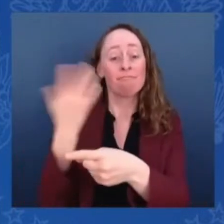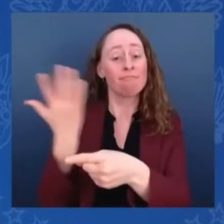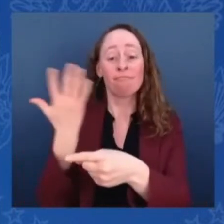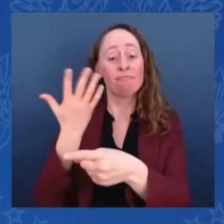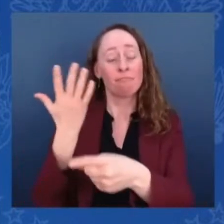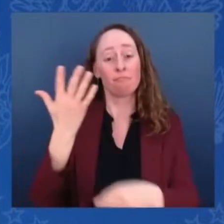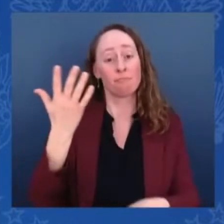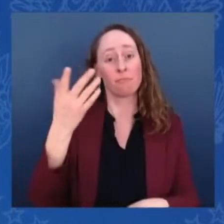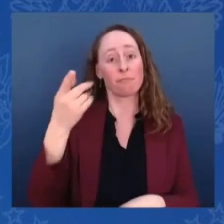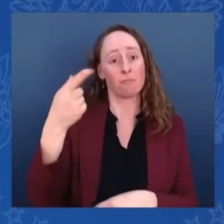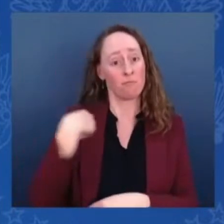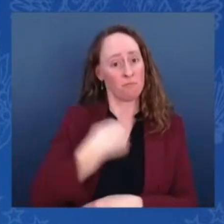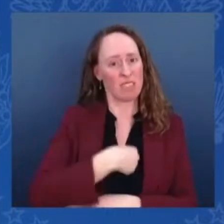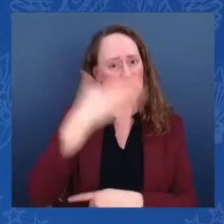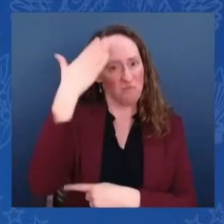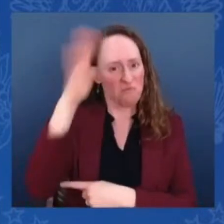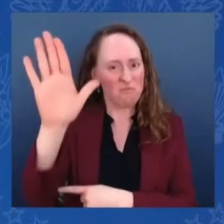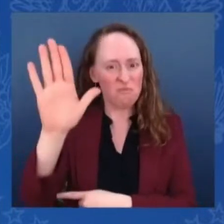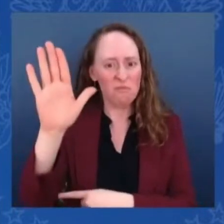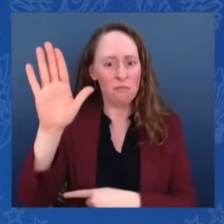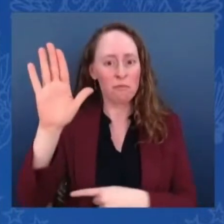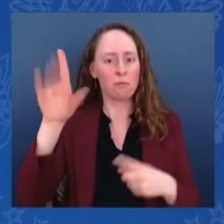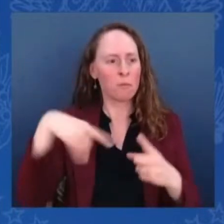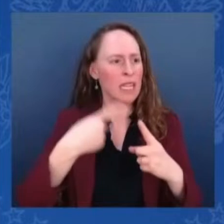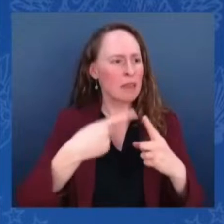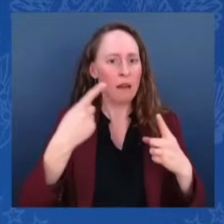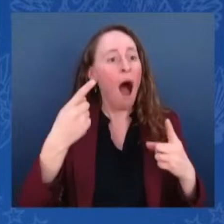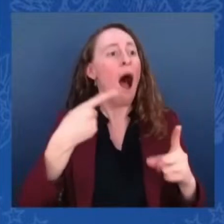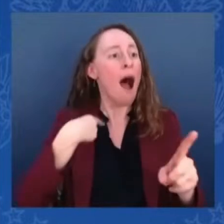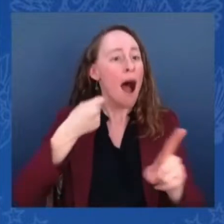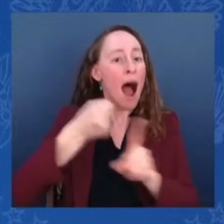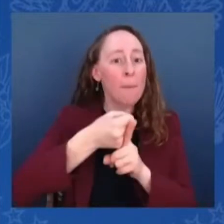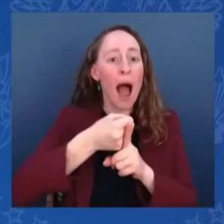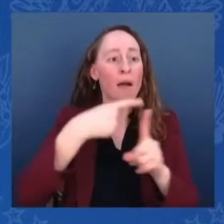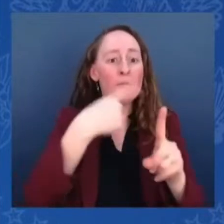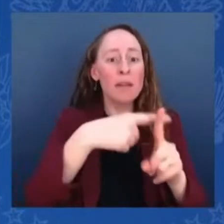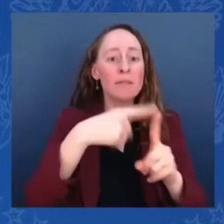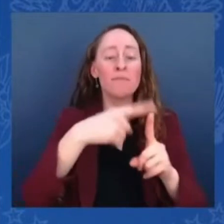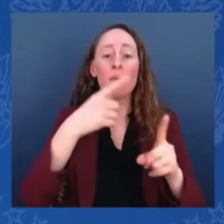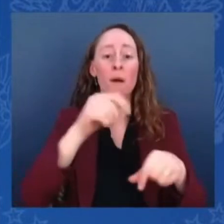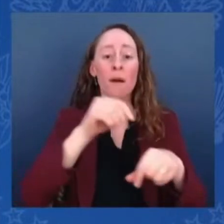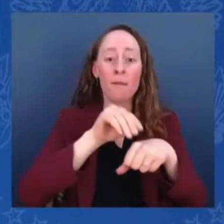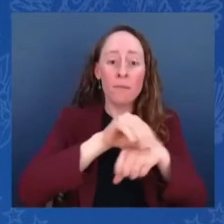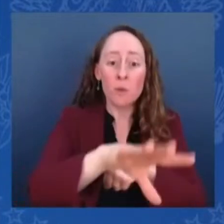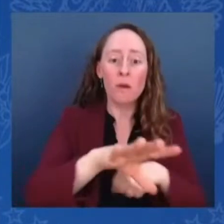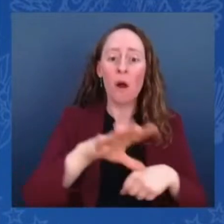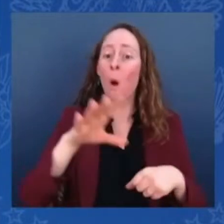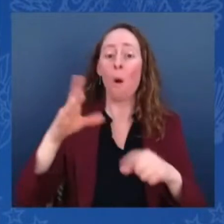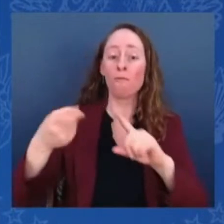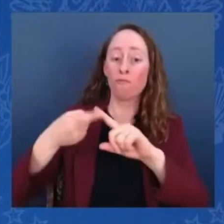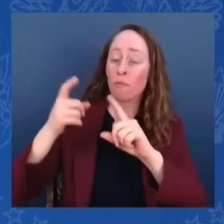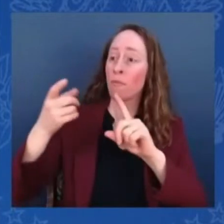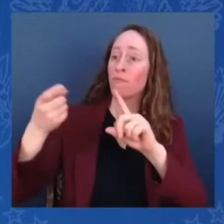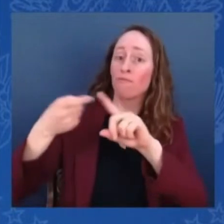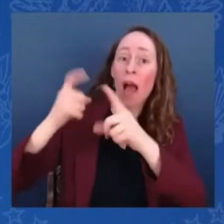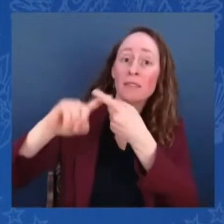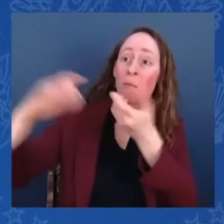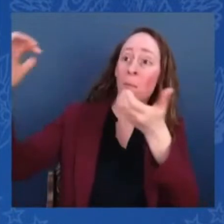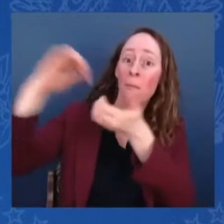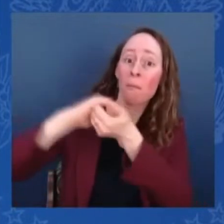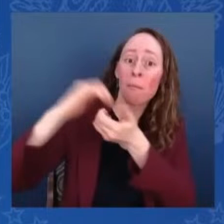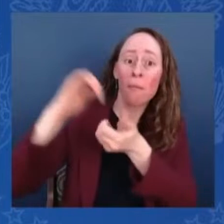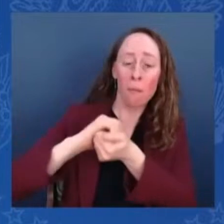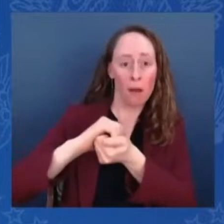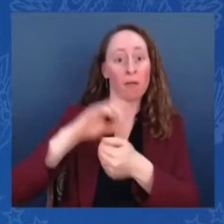make a difference, when we're going to need these friendships, these partnerships, but someday, some way, somewhere, they're going to